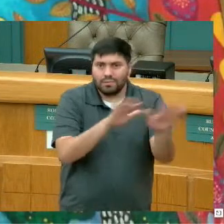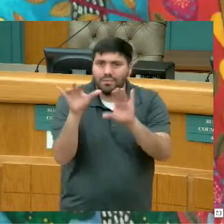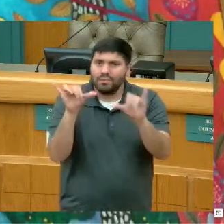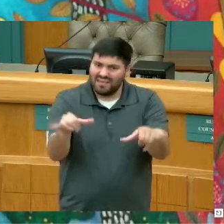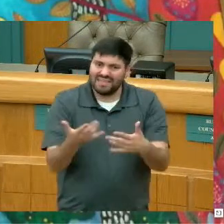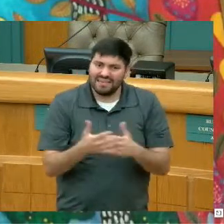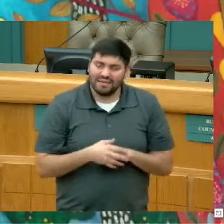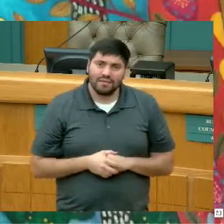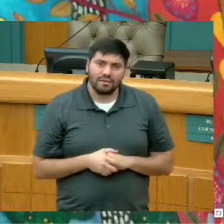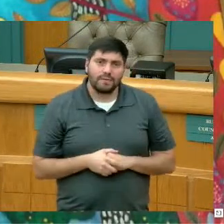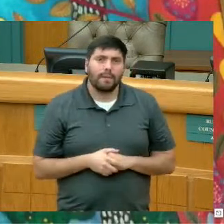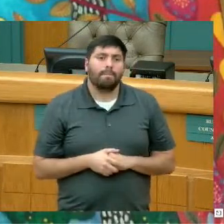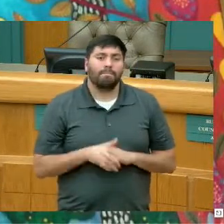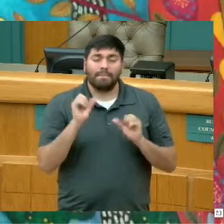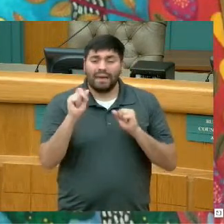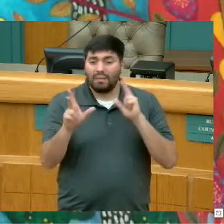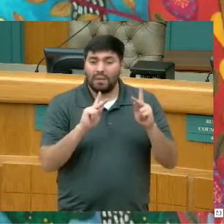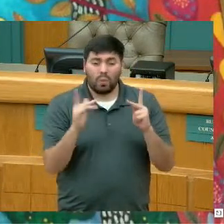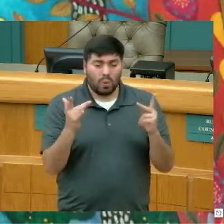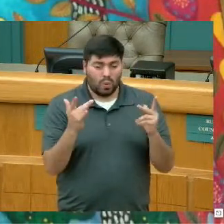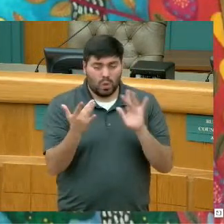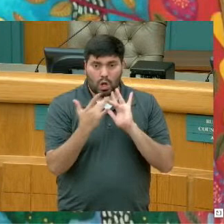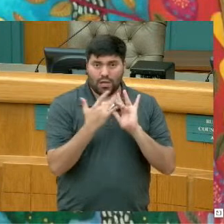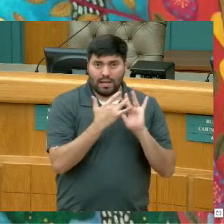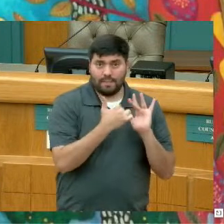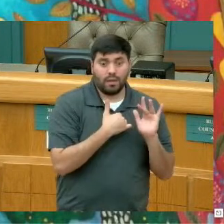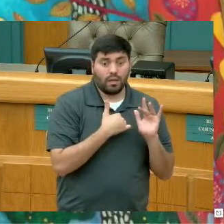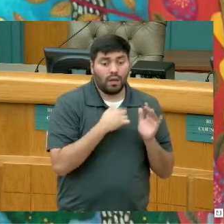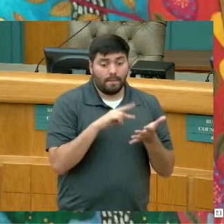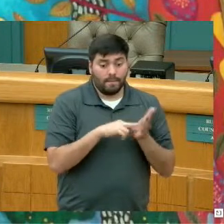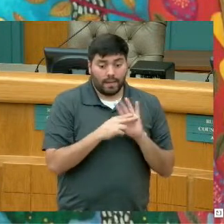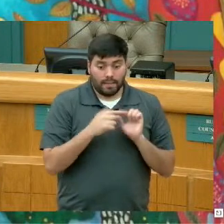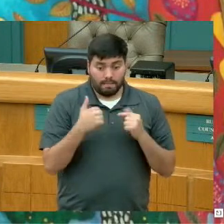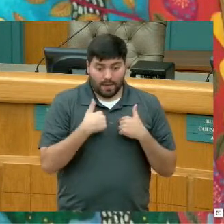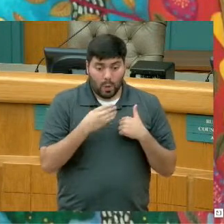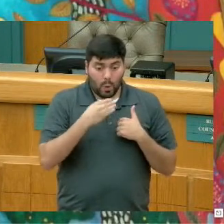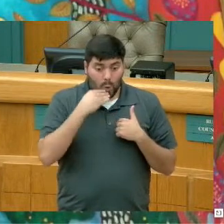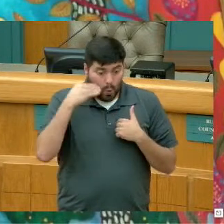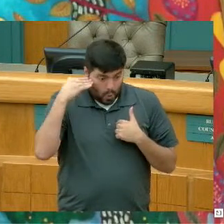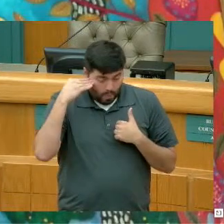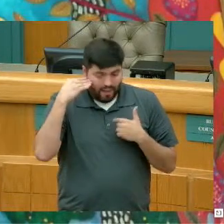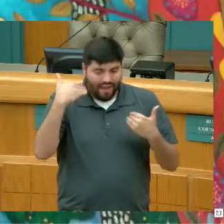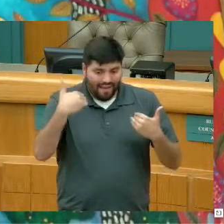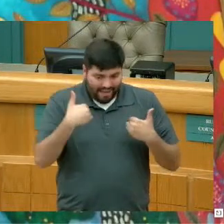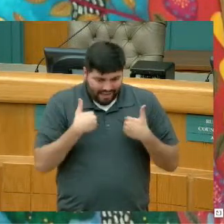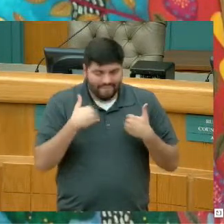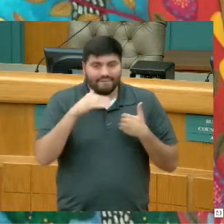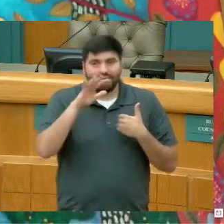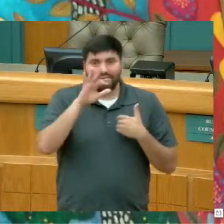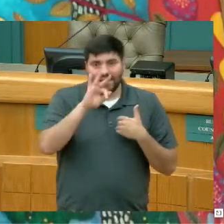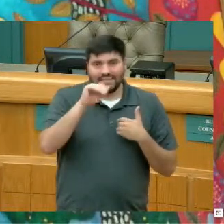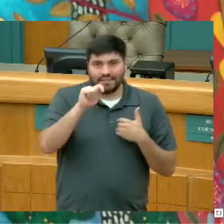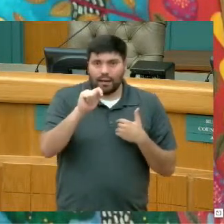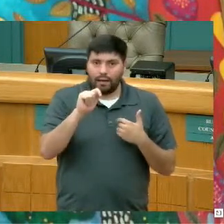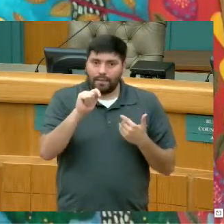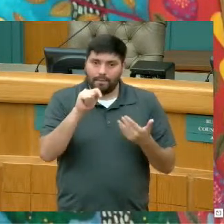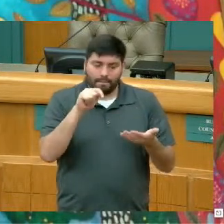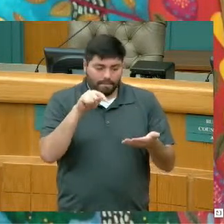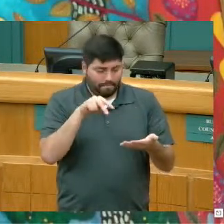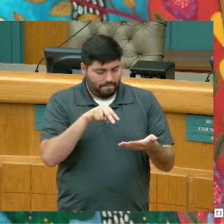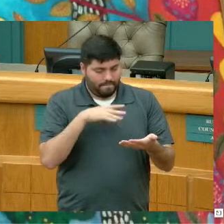And many people have contacted me. The only thing about being home is that I have more direct FaceTime with my